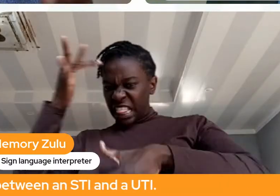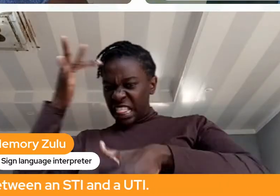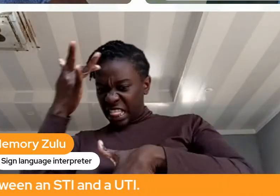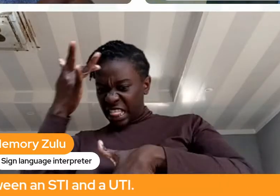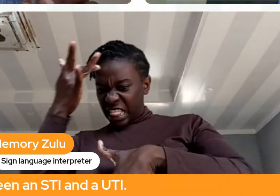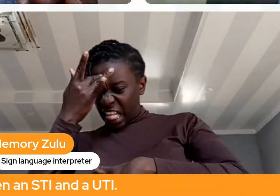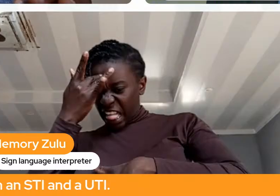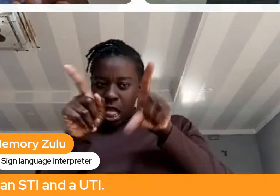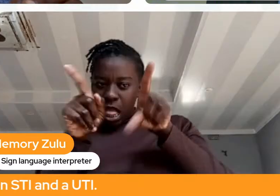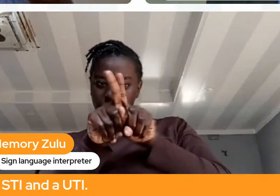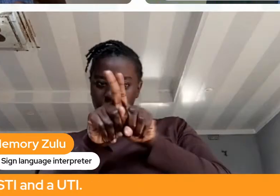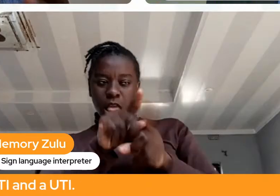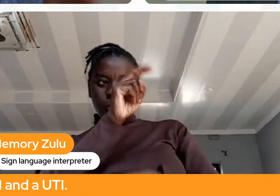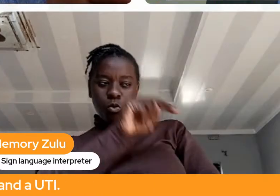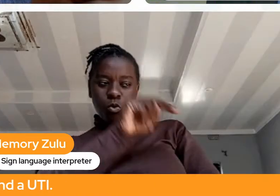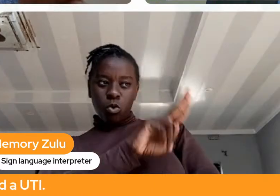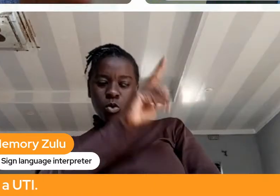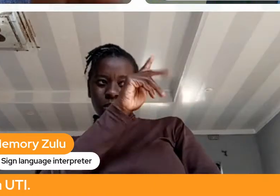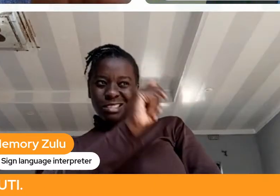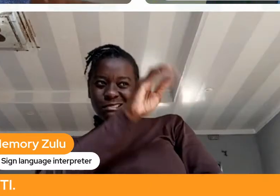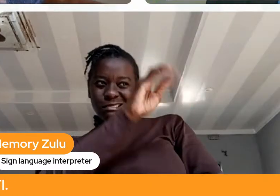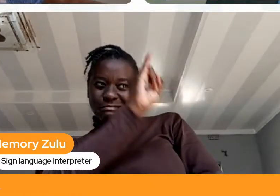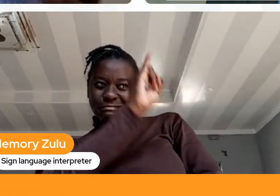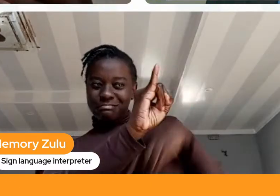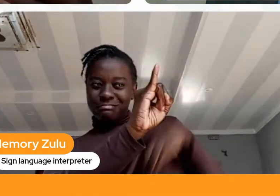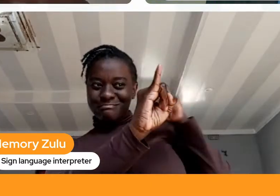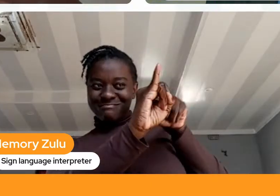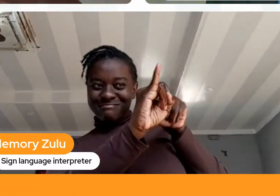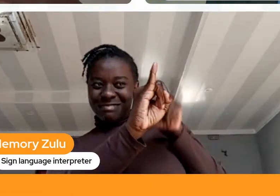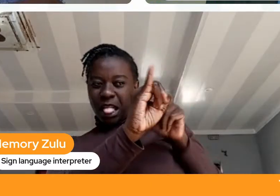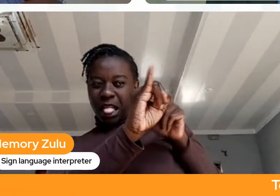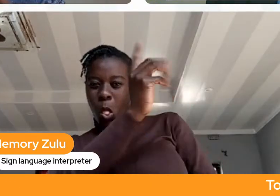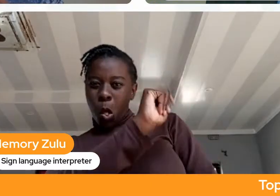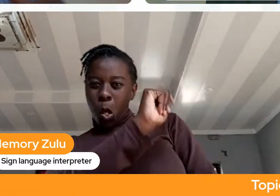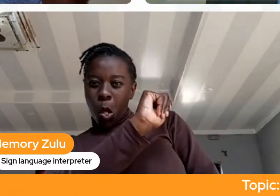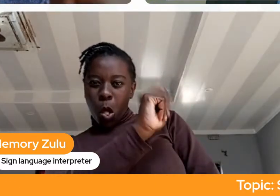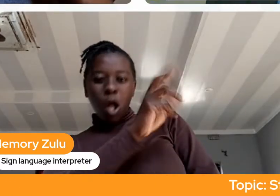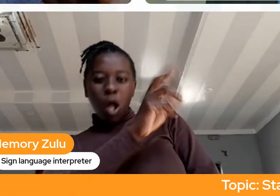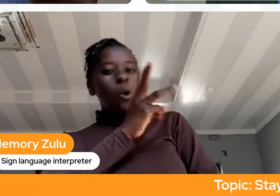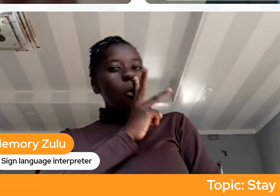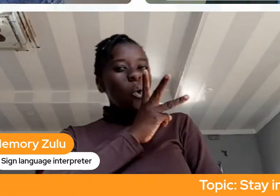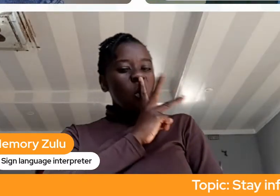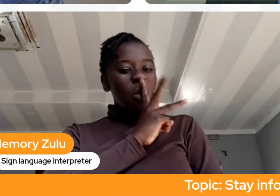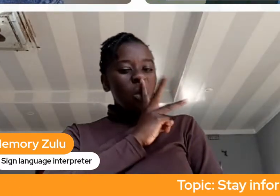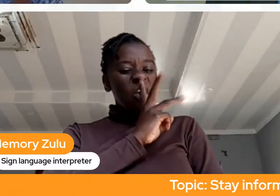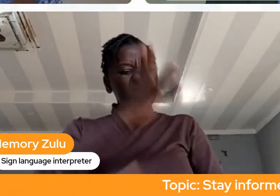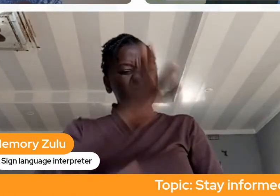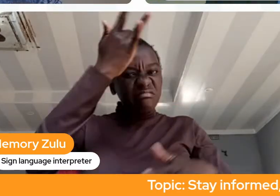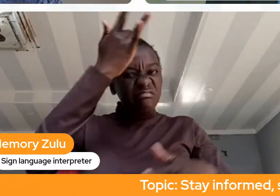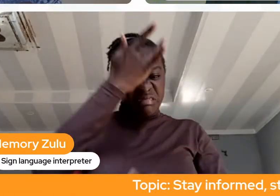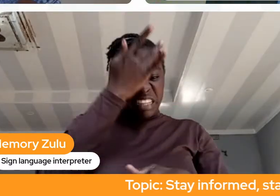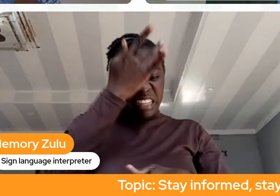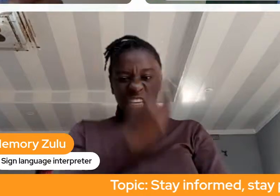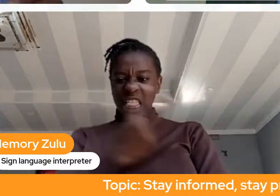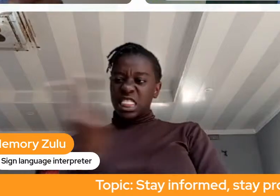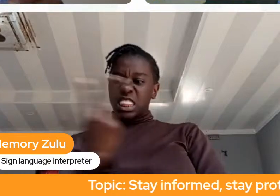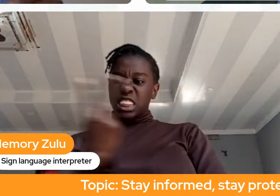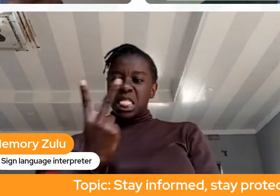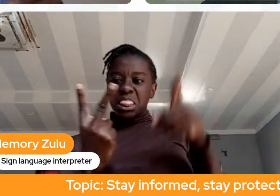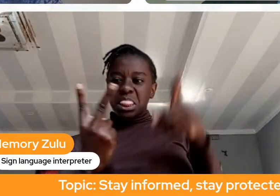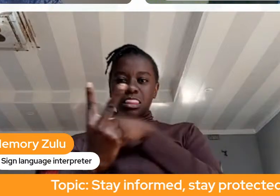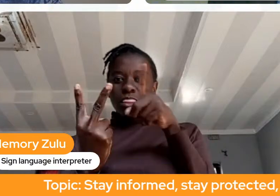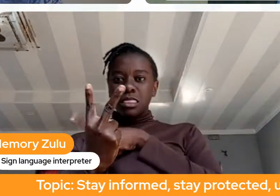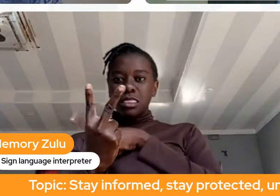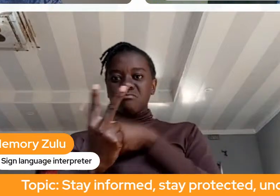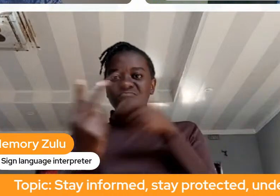Or maybe do you get to have some questions or you mix them up at some point? Well, today's show is going to just help us to